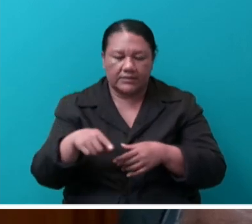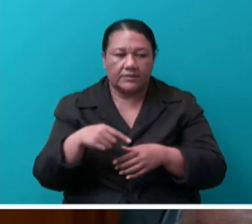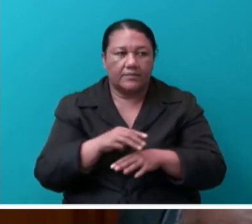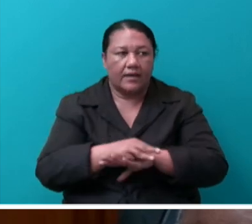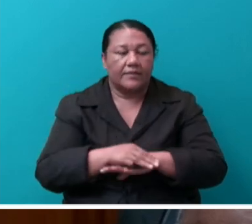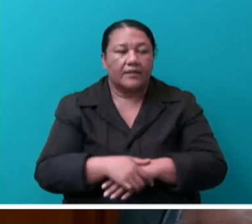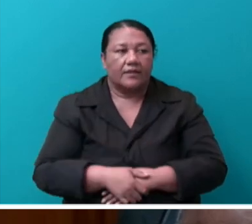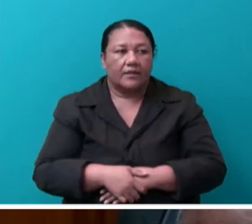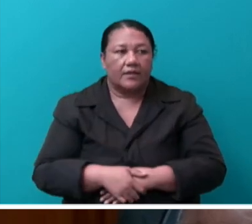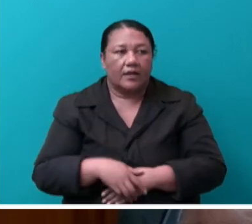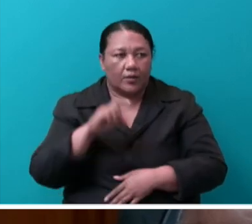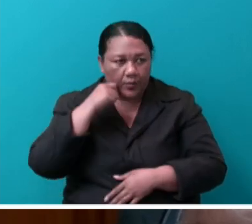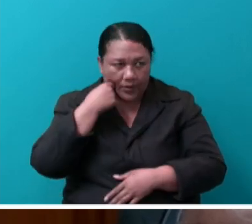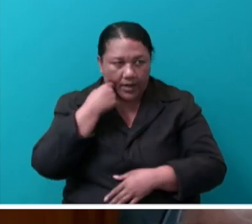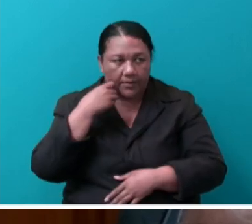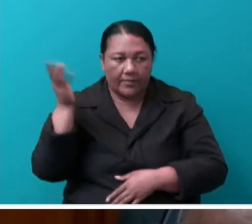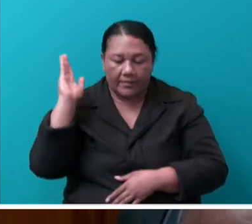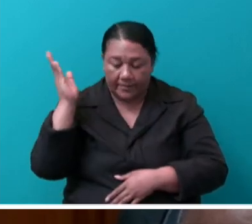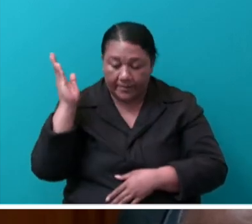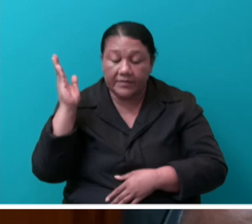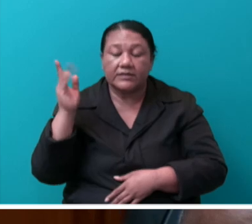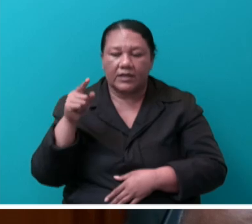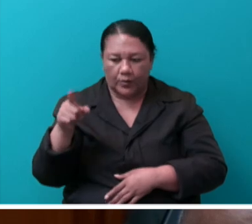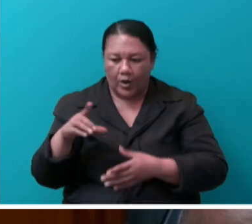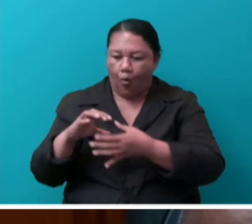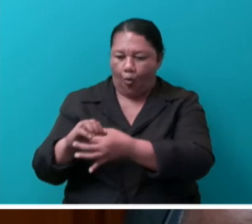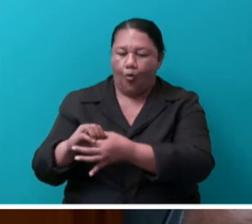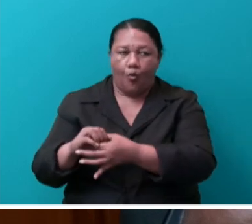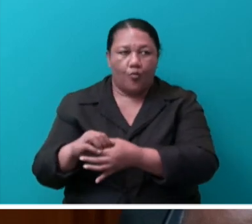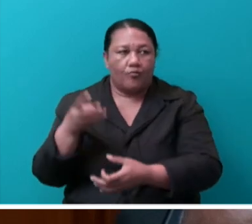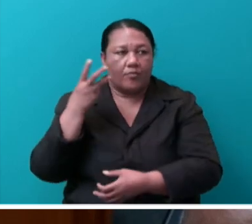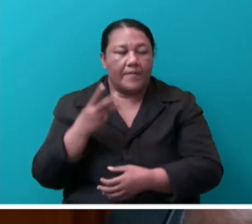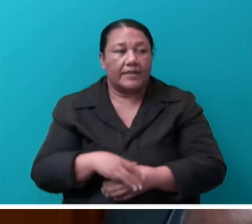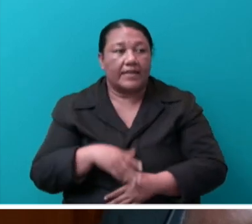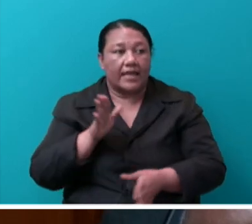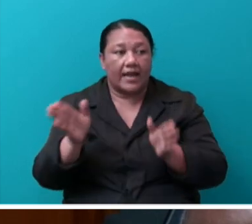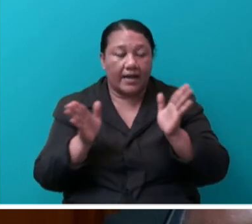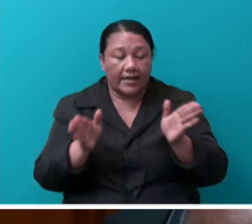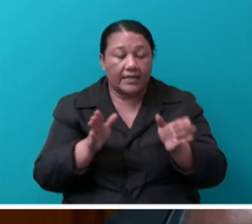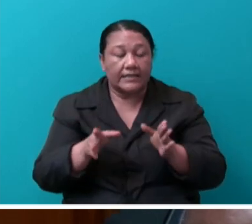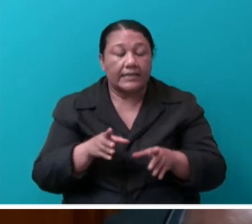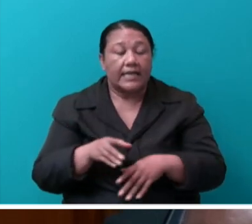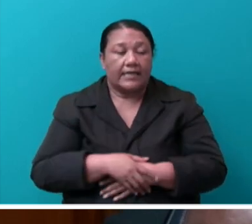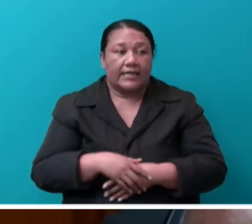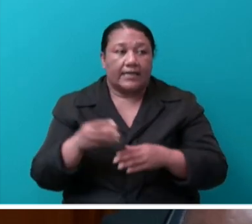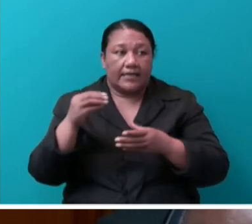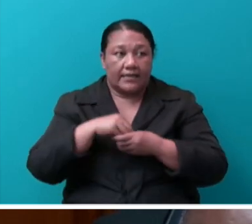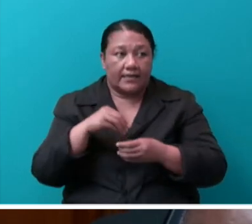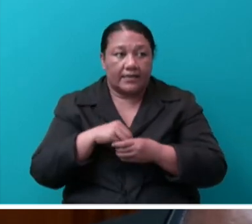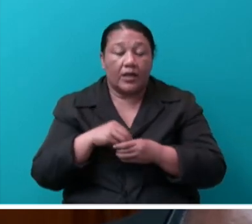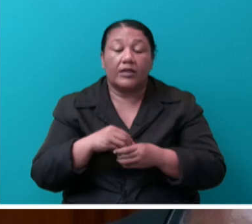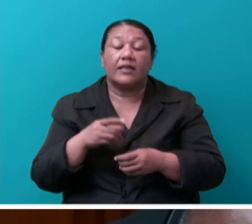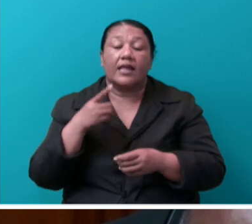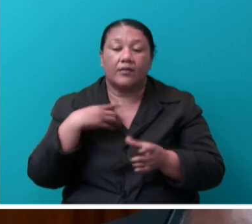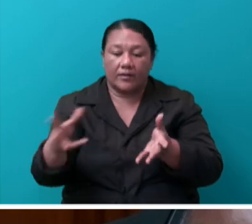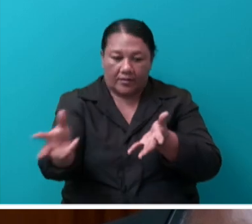be presented by one of their own peers. This direct engagement, Honourable Speaker, ensures that we are capturing the voices